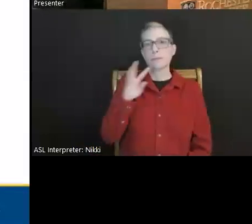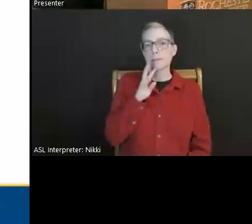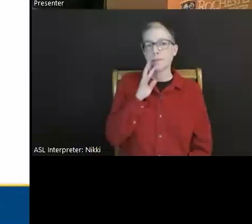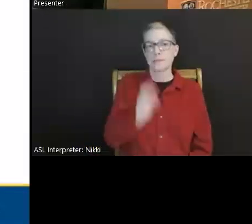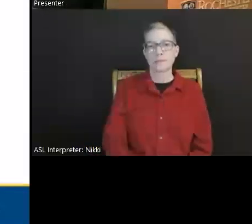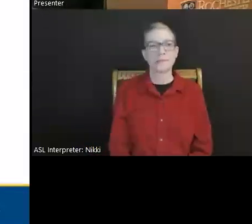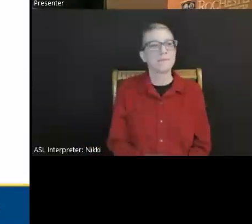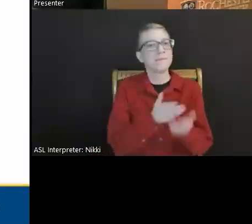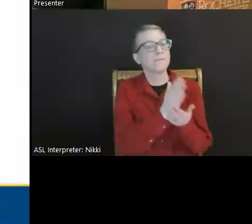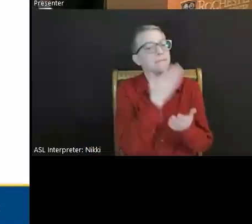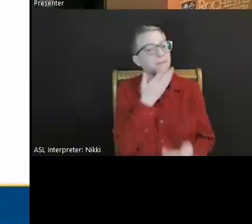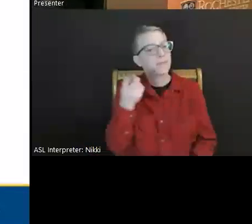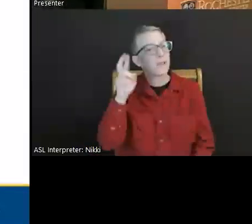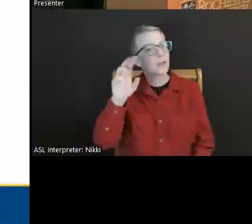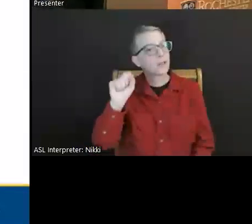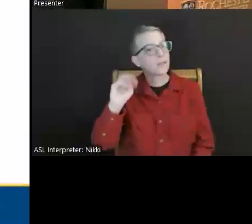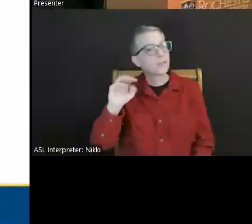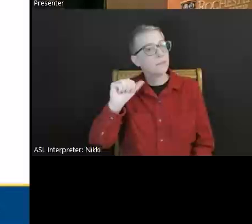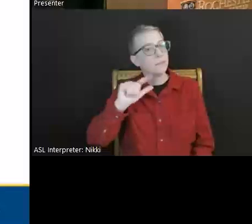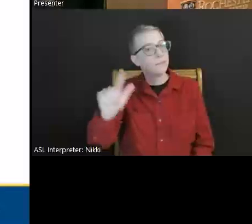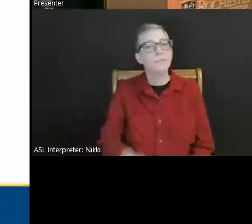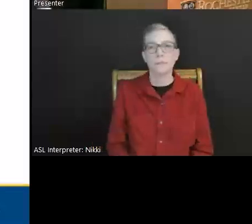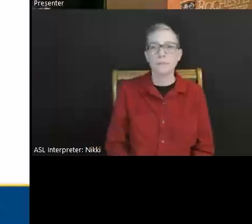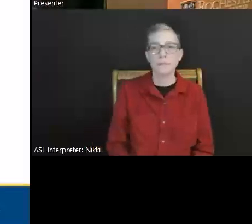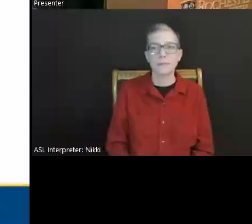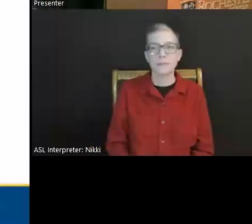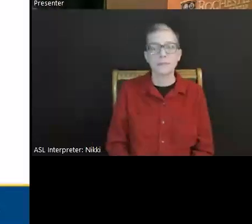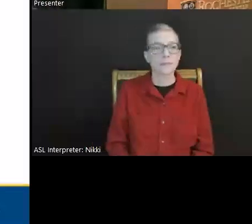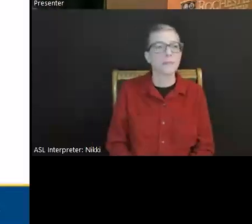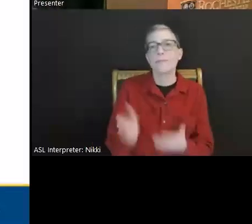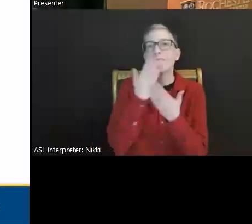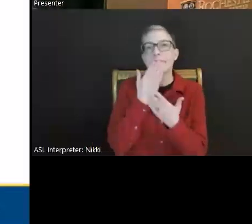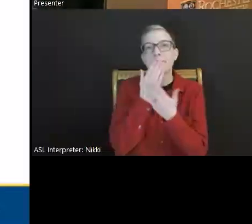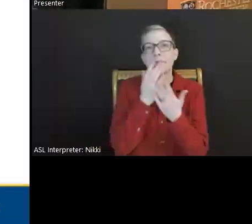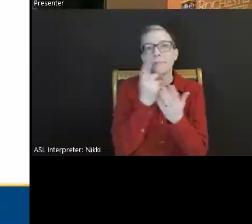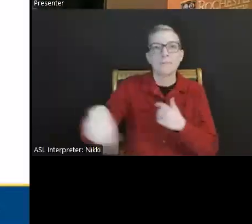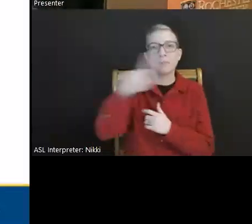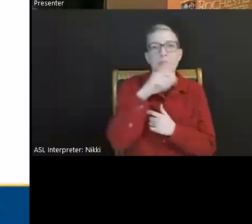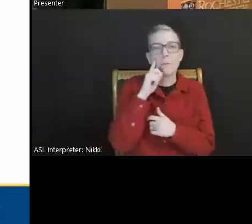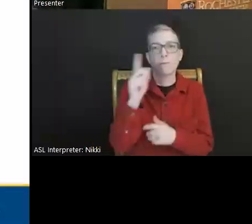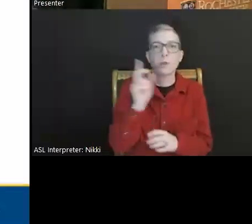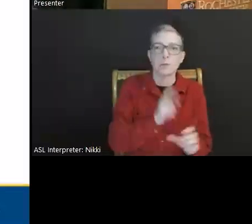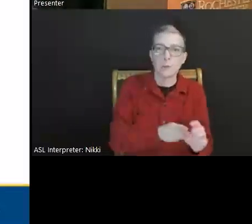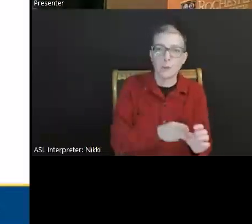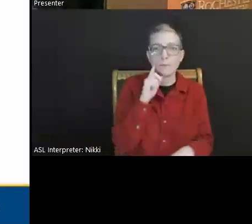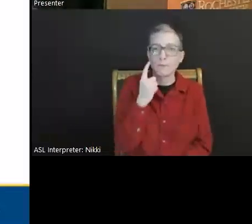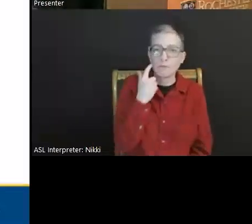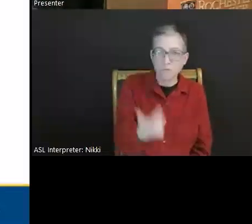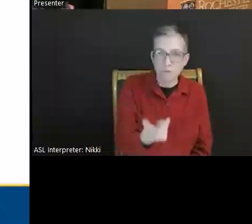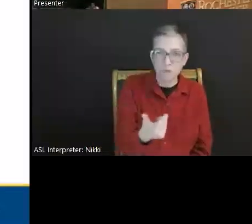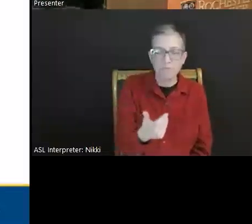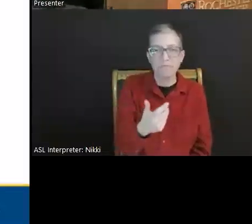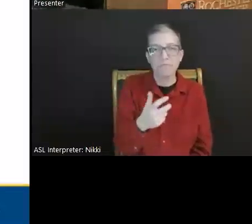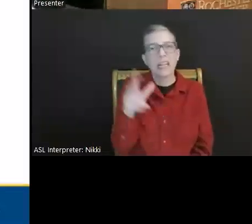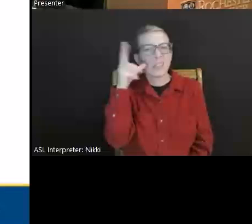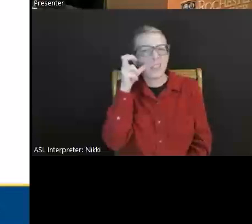Thanks, Dr. Small. And I just want to take a second to thank everybody for joining us to listen and learn more